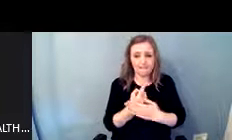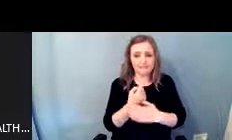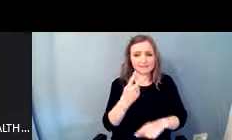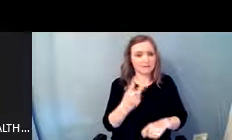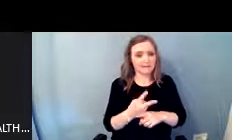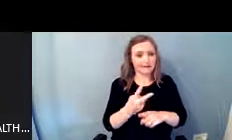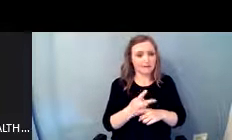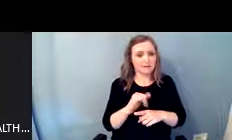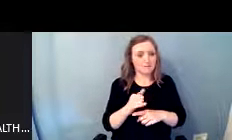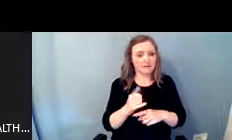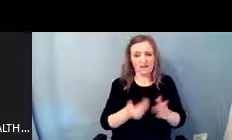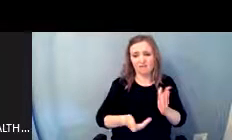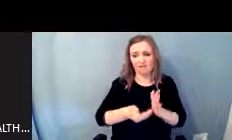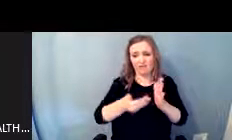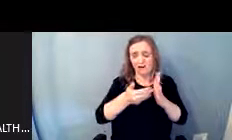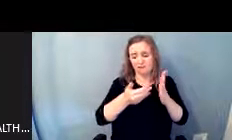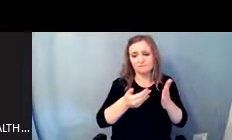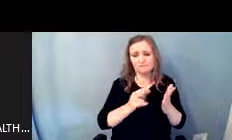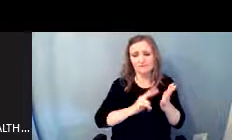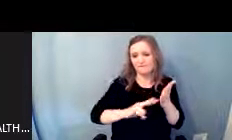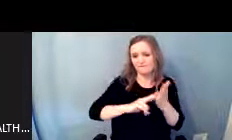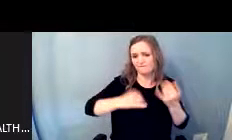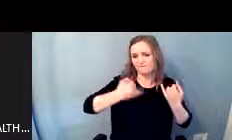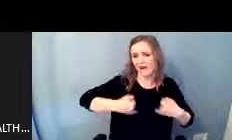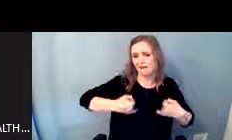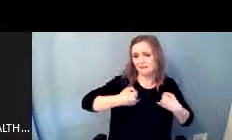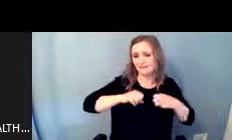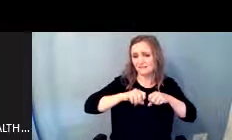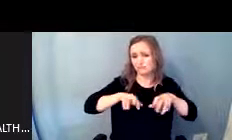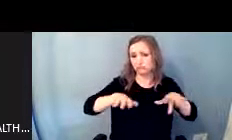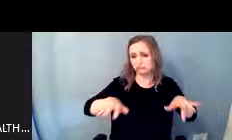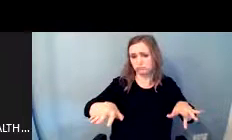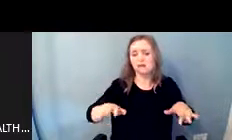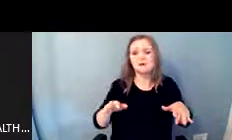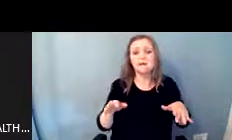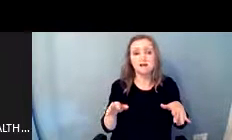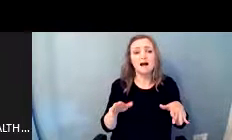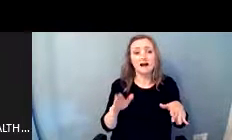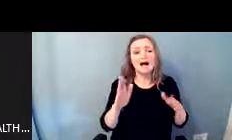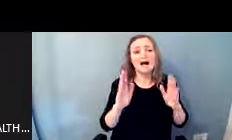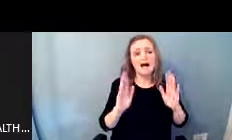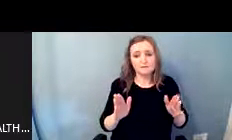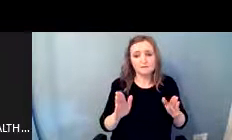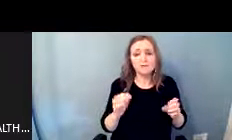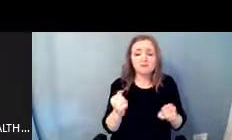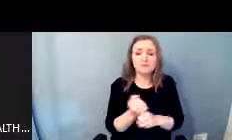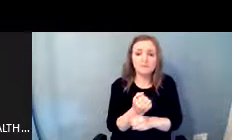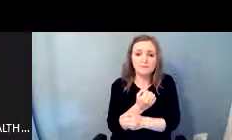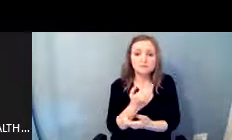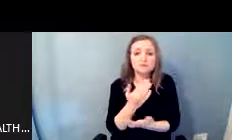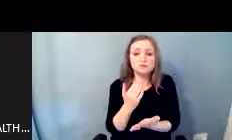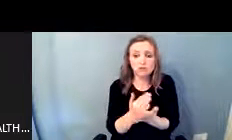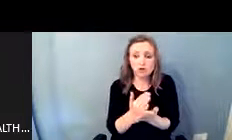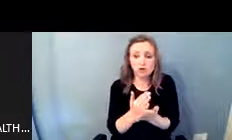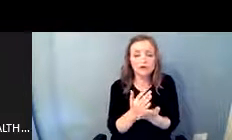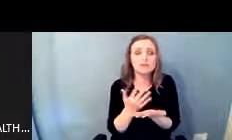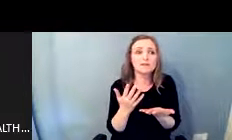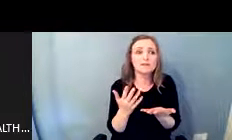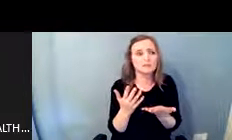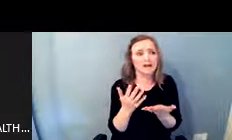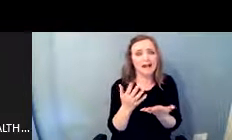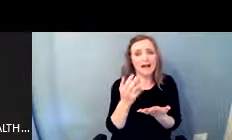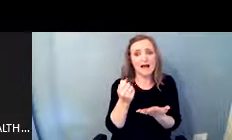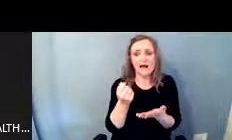further pandemics in the future, that we have to make sure that the messaging is right, because I think we lost a lot of ground at the beginning because of